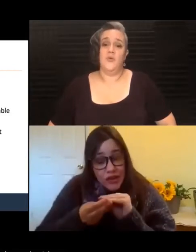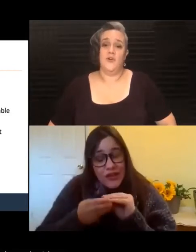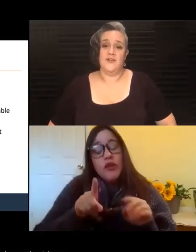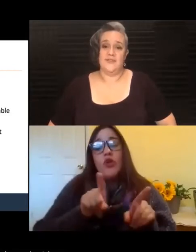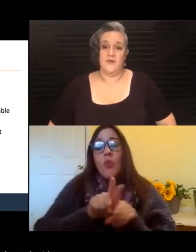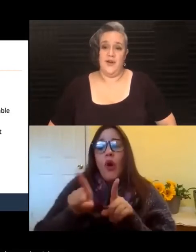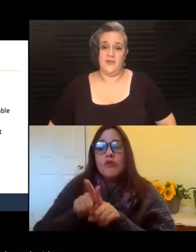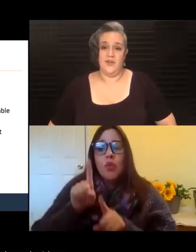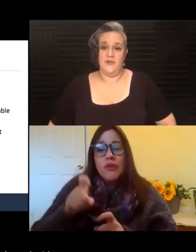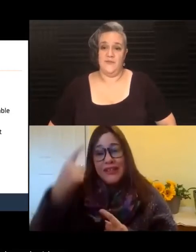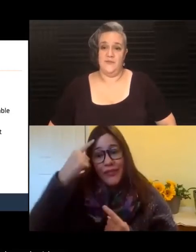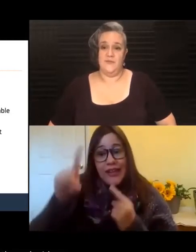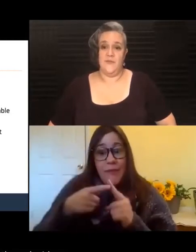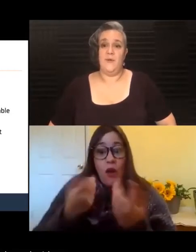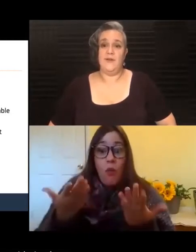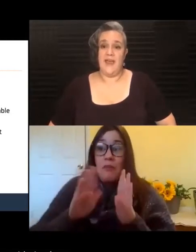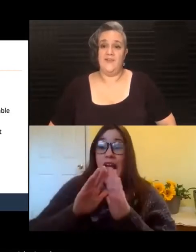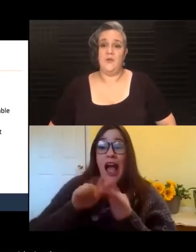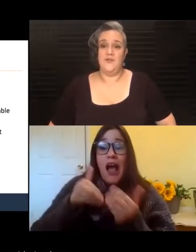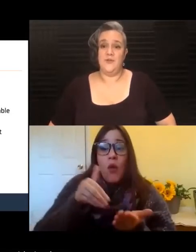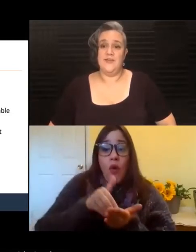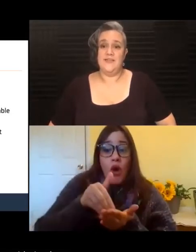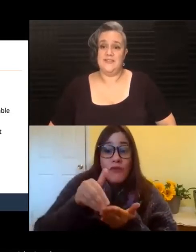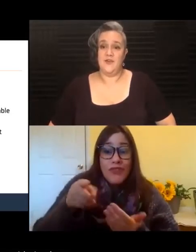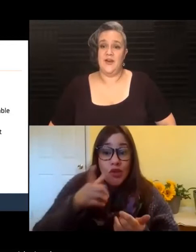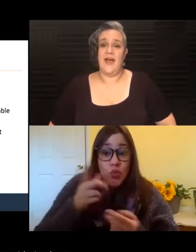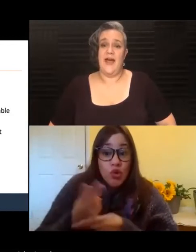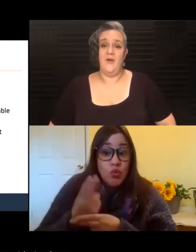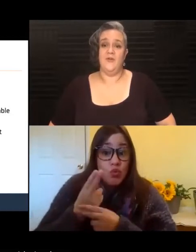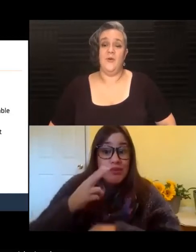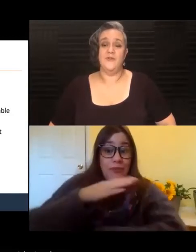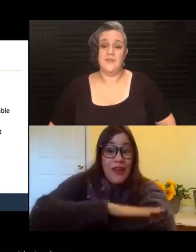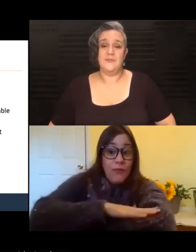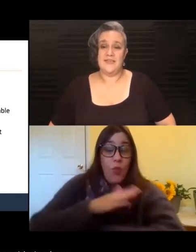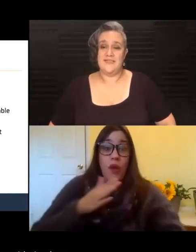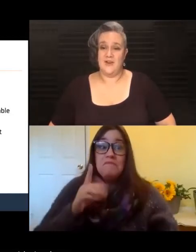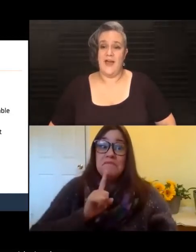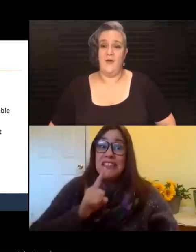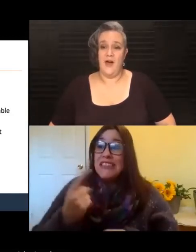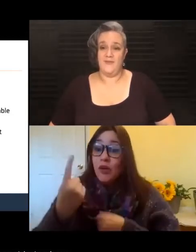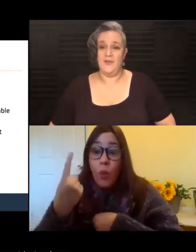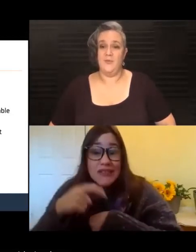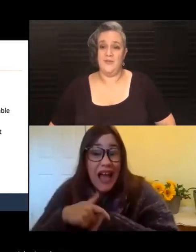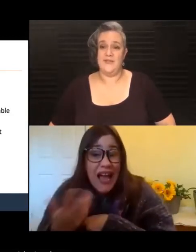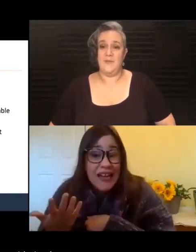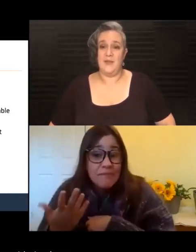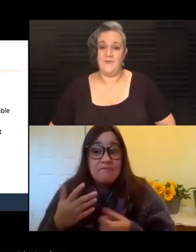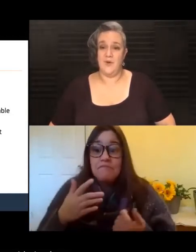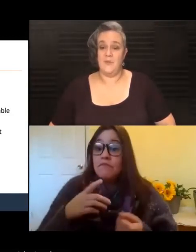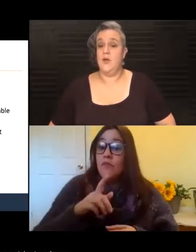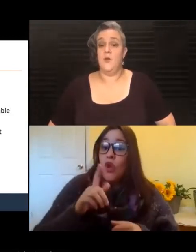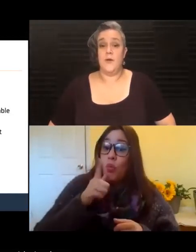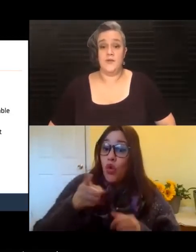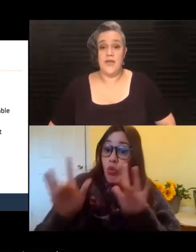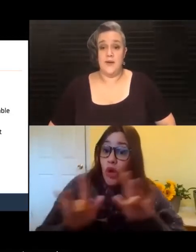are all worth consideration. I want to add that you also need to be considering how often you'll be using that